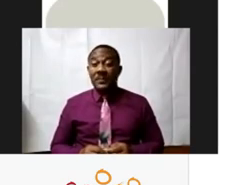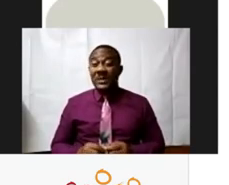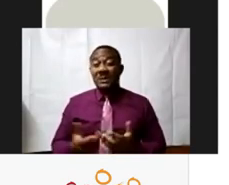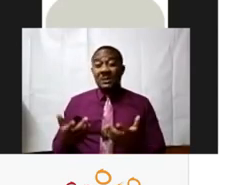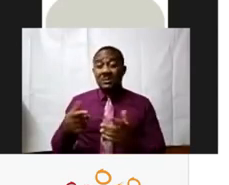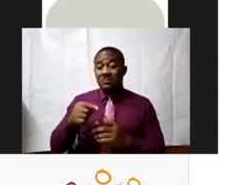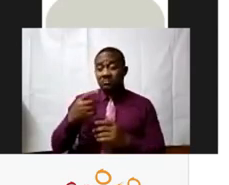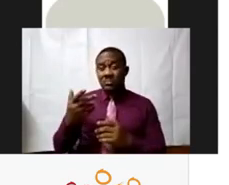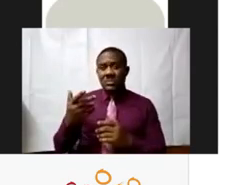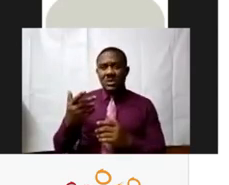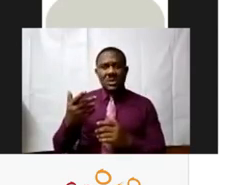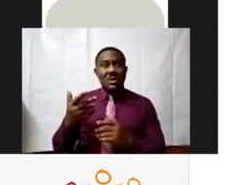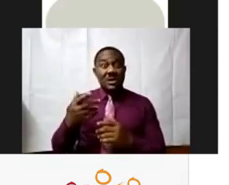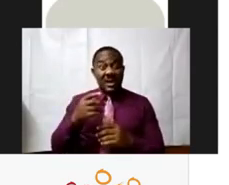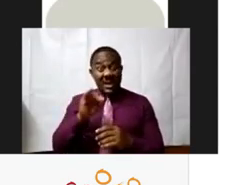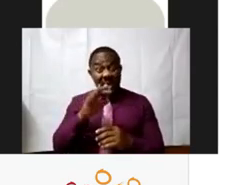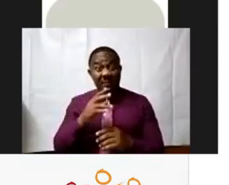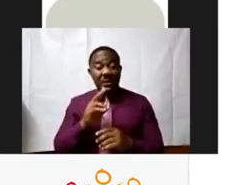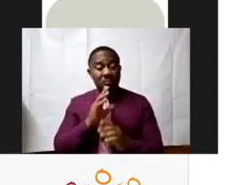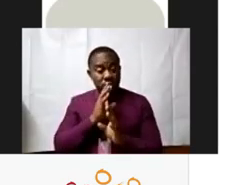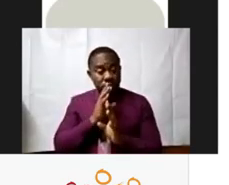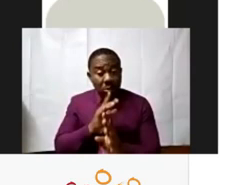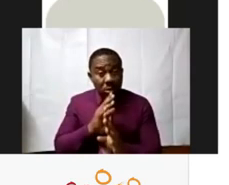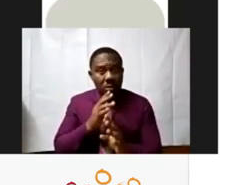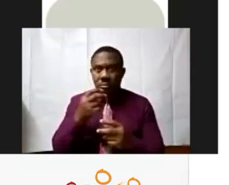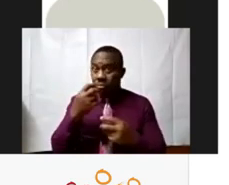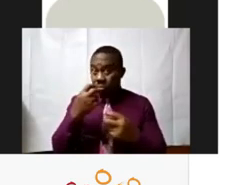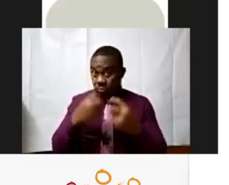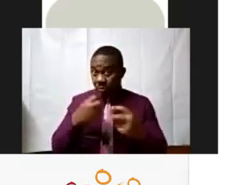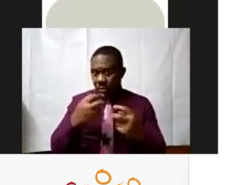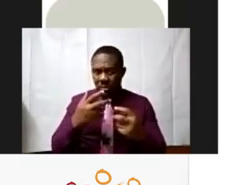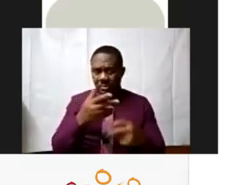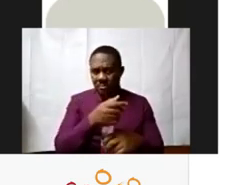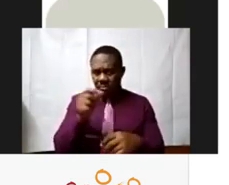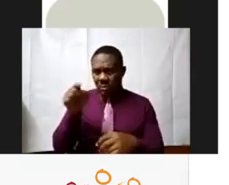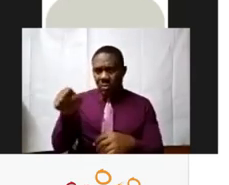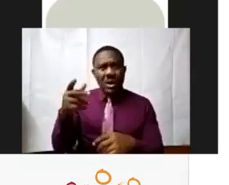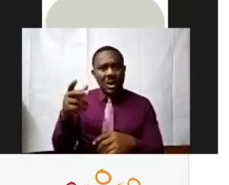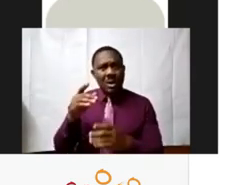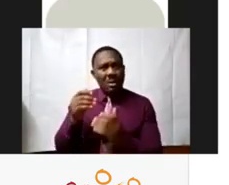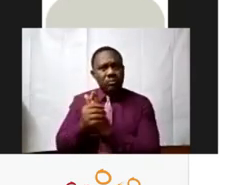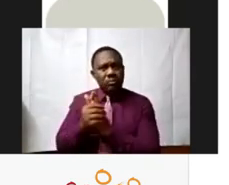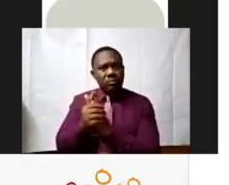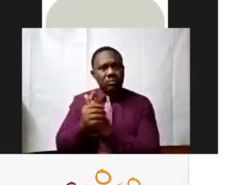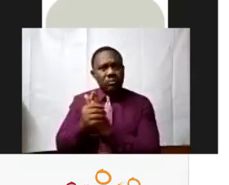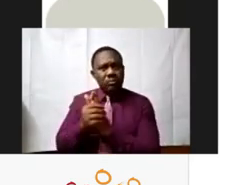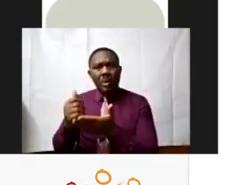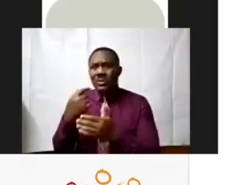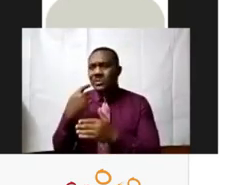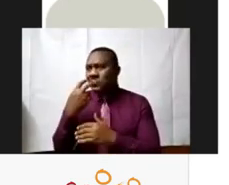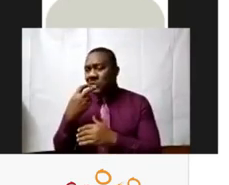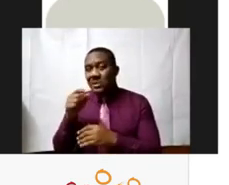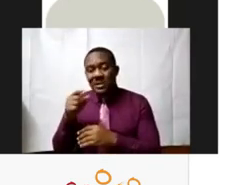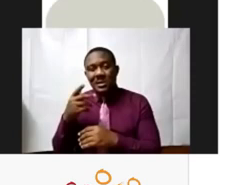language. And in addition to this, they make a referral for ideological testing to make sure that